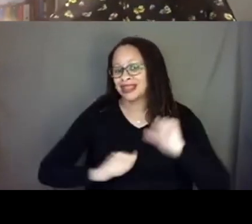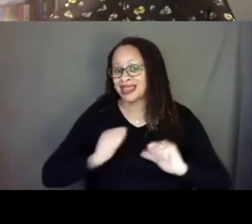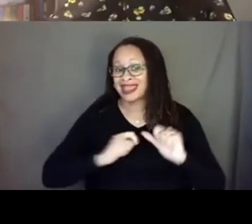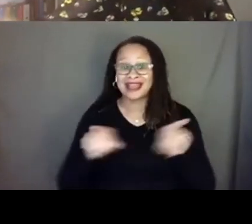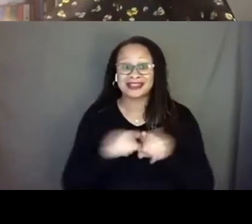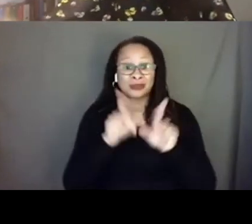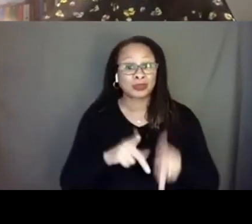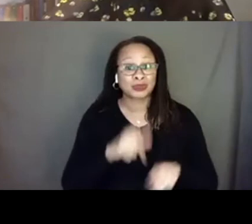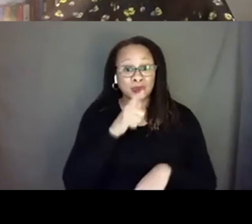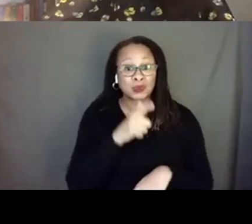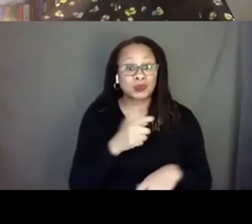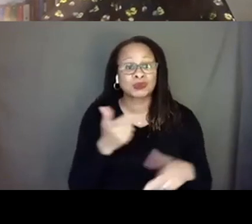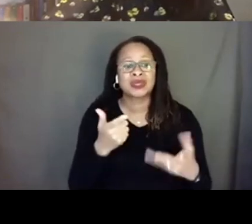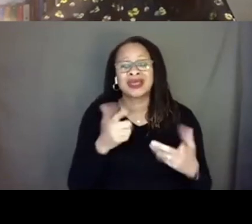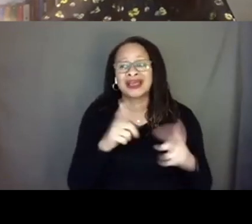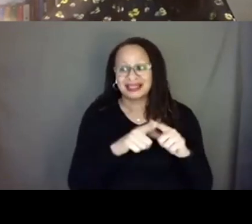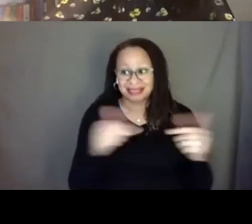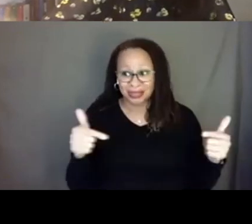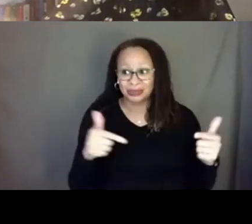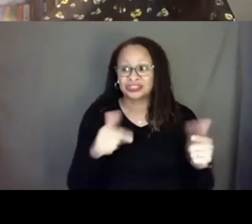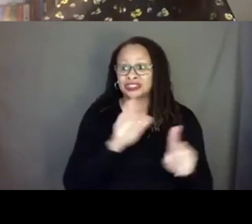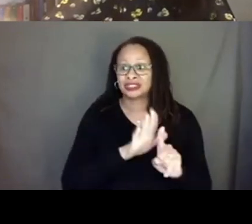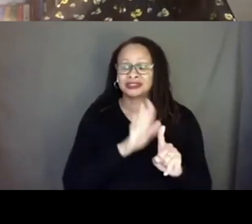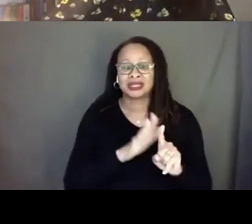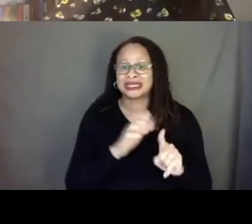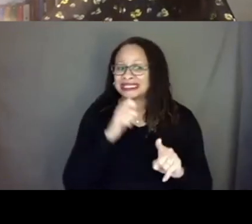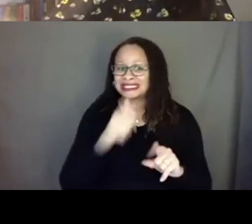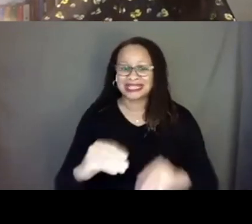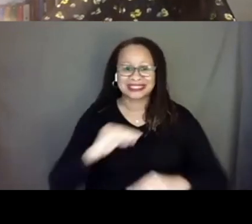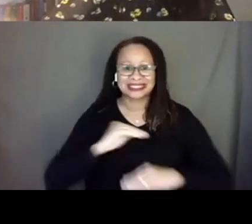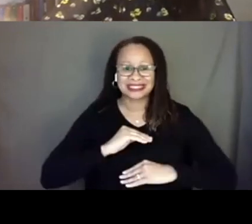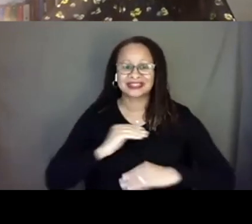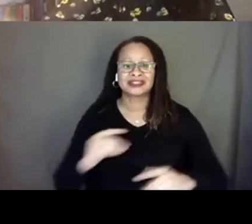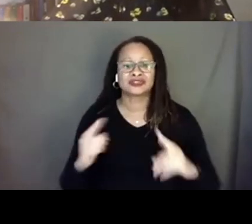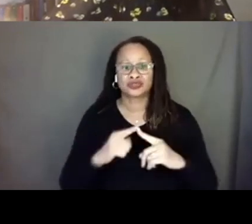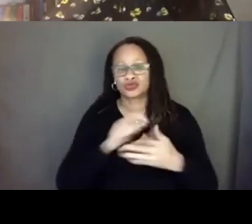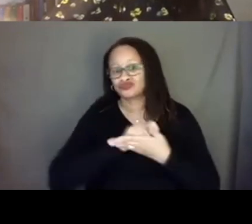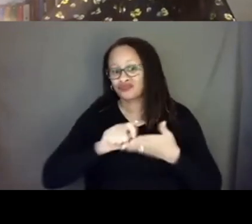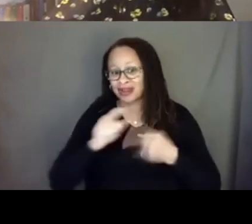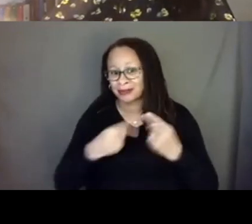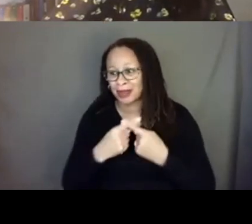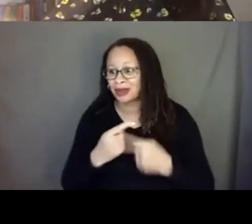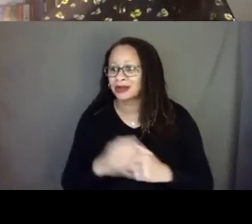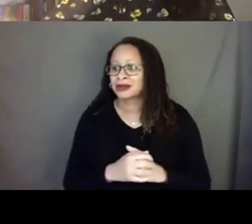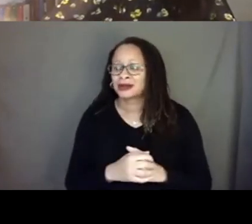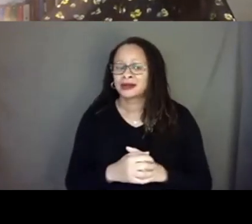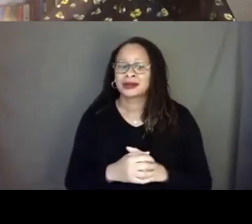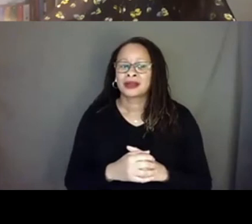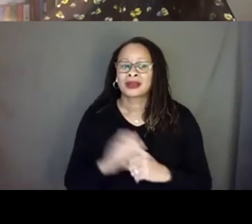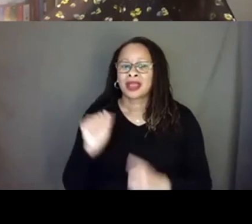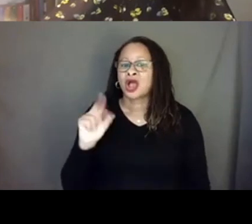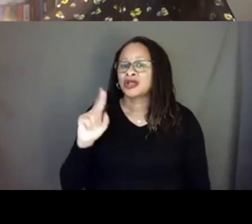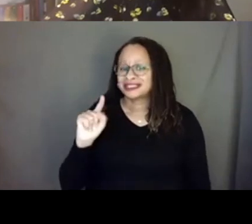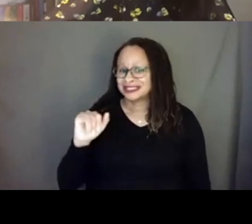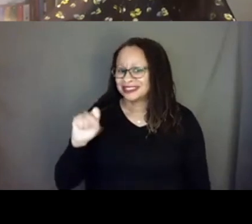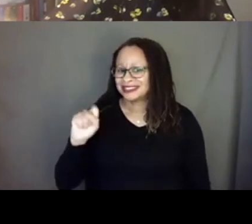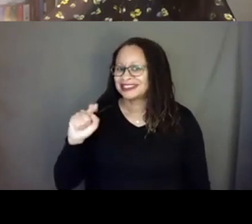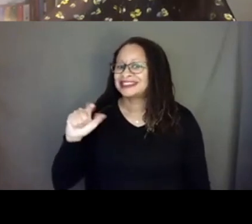language is endlessly unsatisfying to write about, autistic experiences